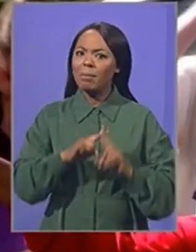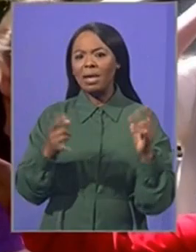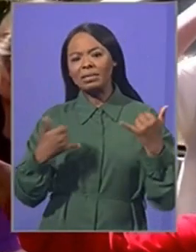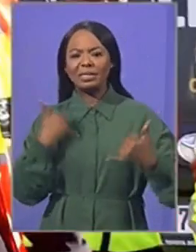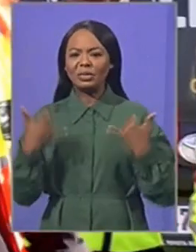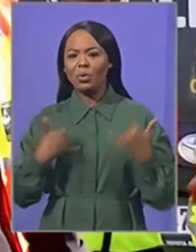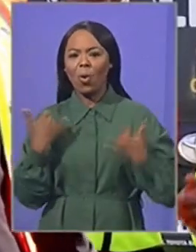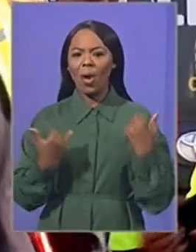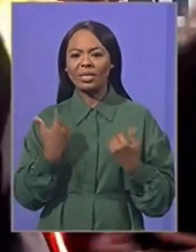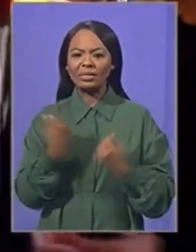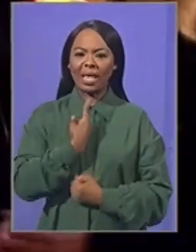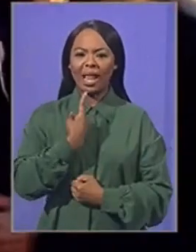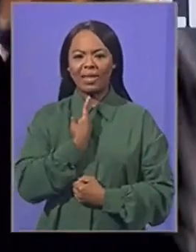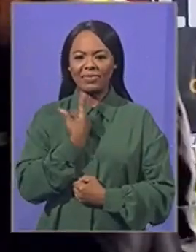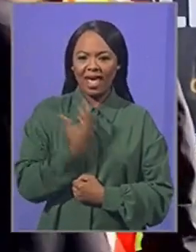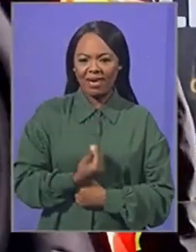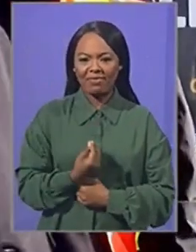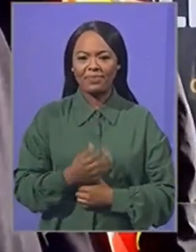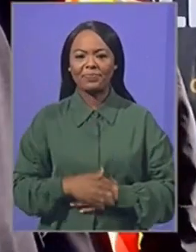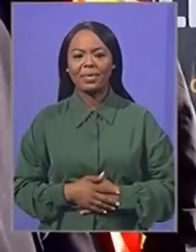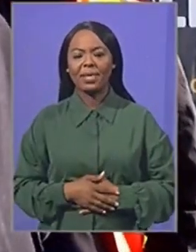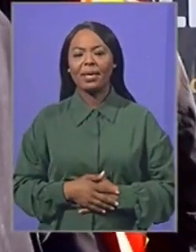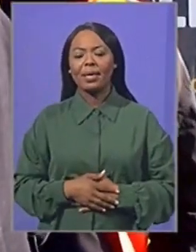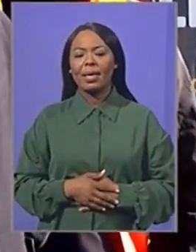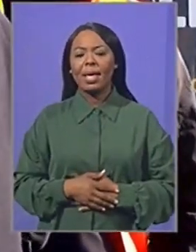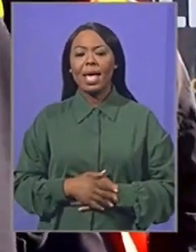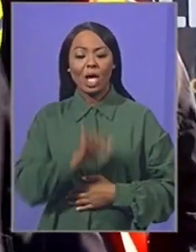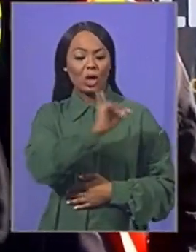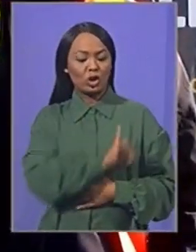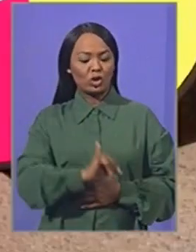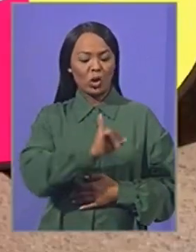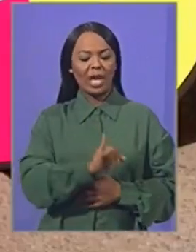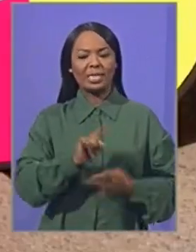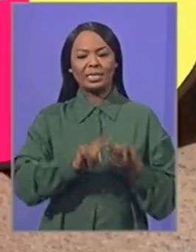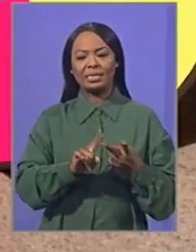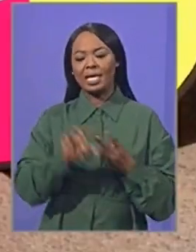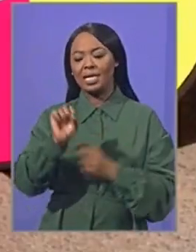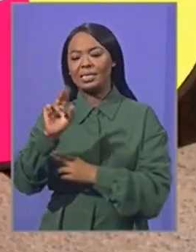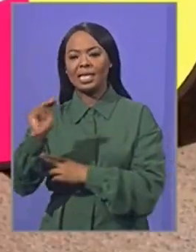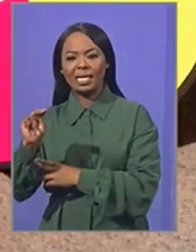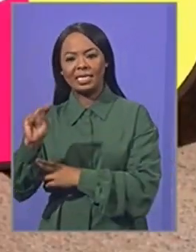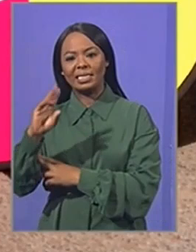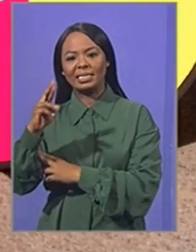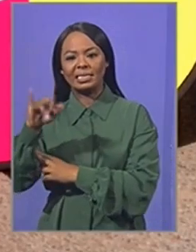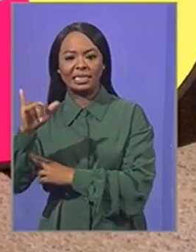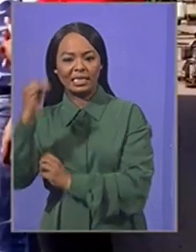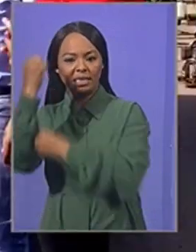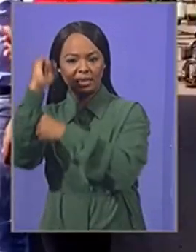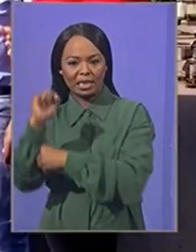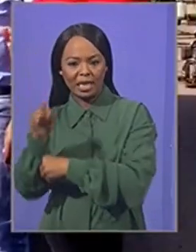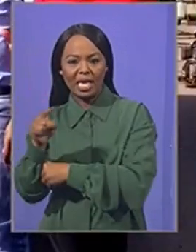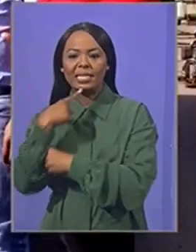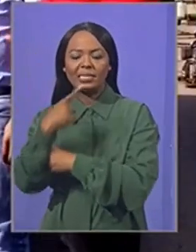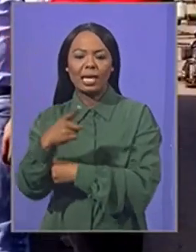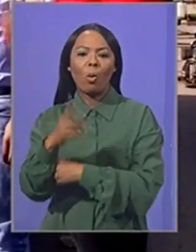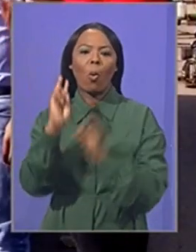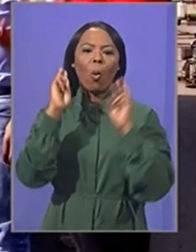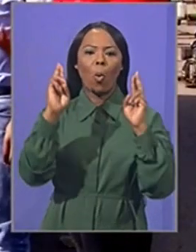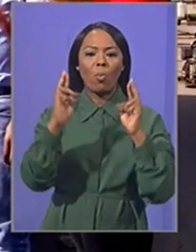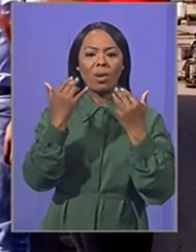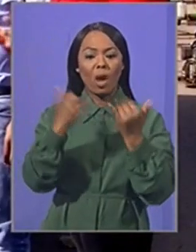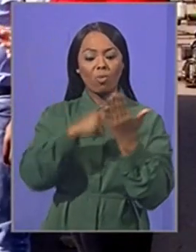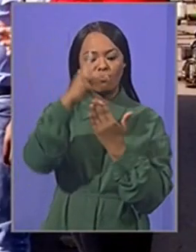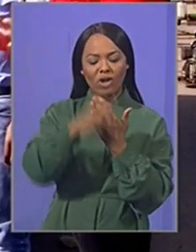time. Khabagare ditheo tsa di-insurance le Sun City ba re ba tshepa fa lenaneo leno le tla thusa